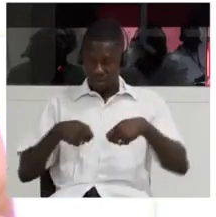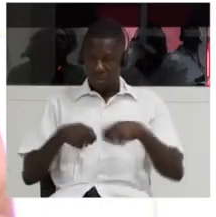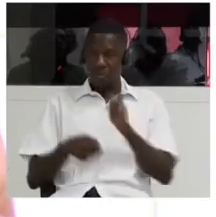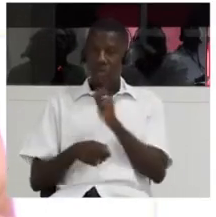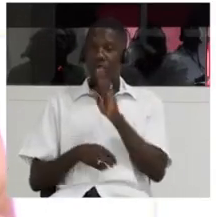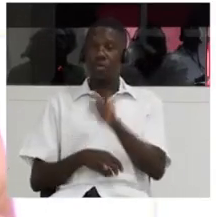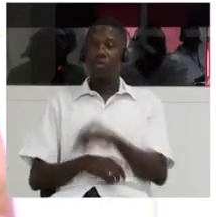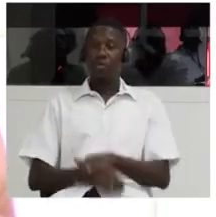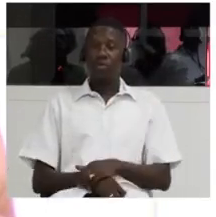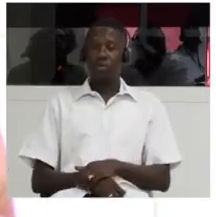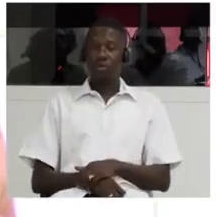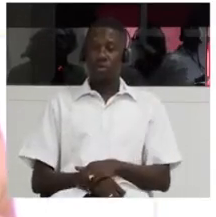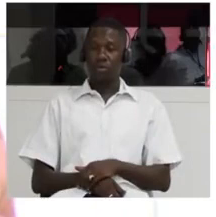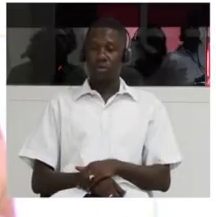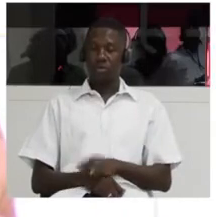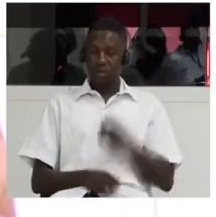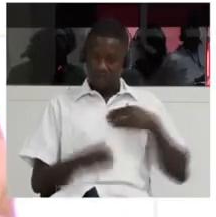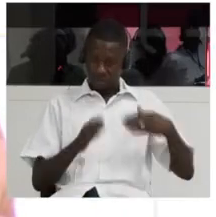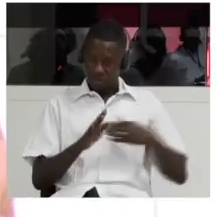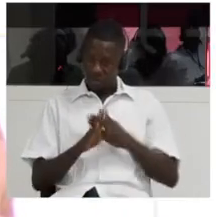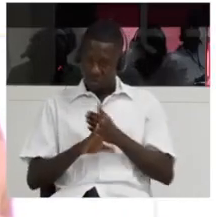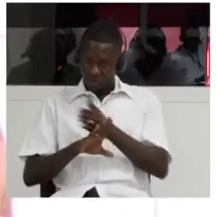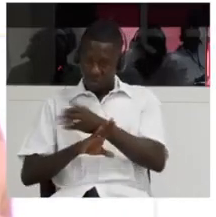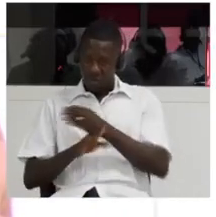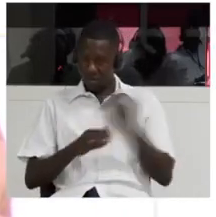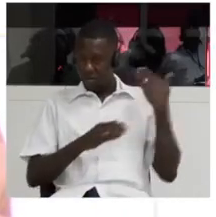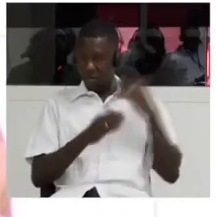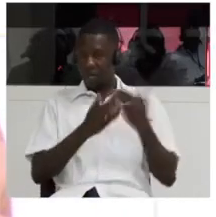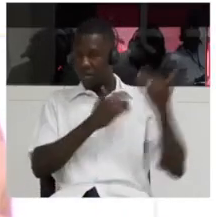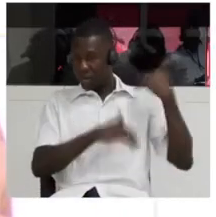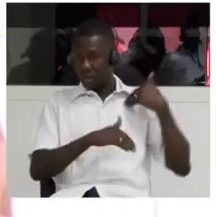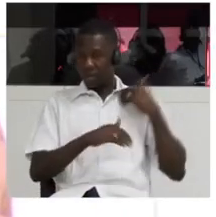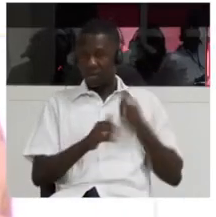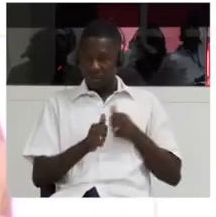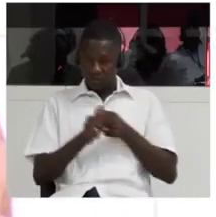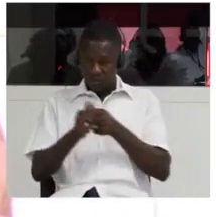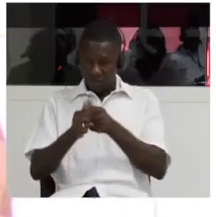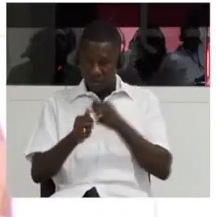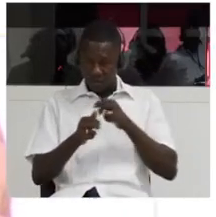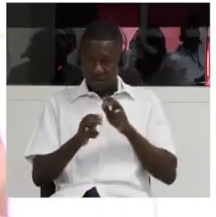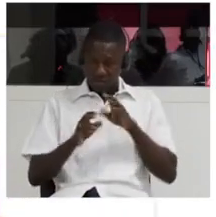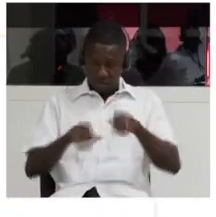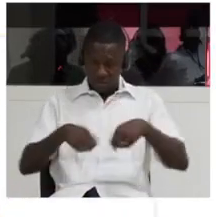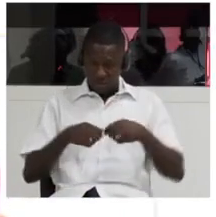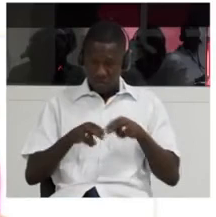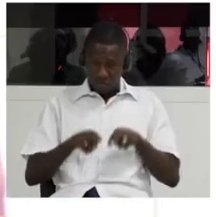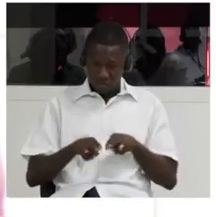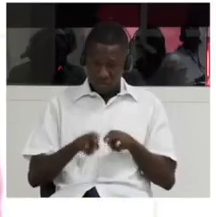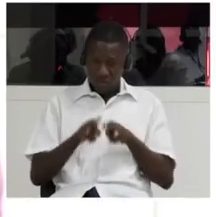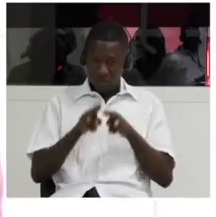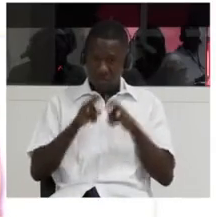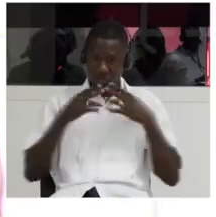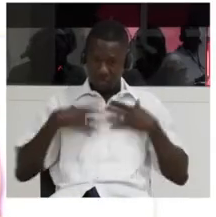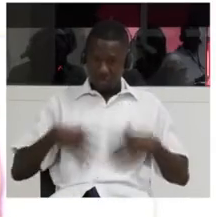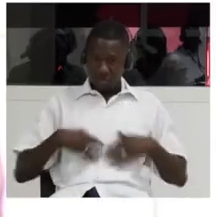back, follow from his boots going to his upper body. When I reached the head, I touched the head with my